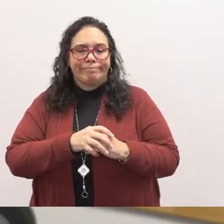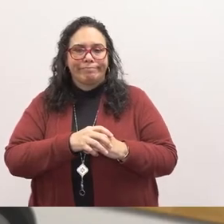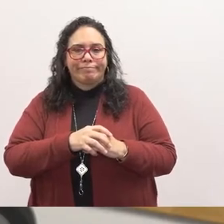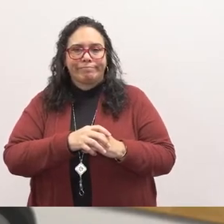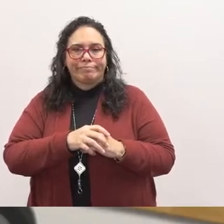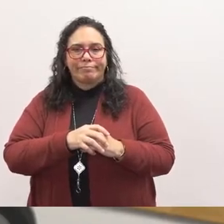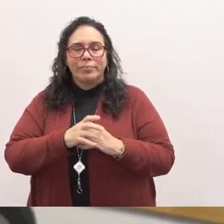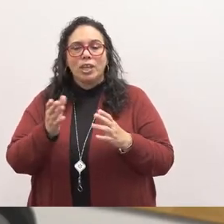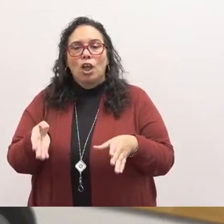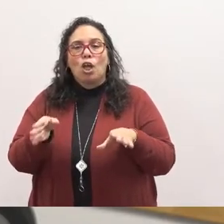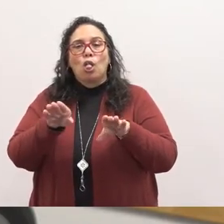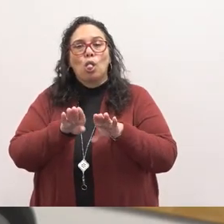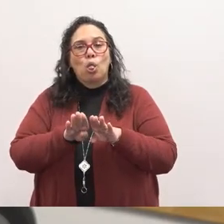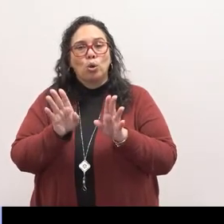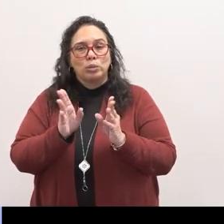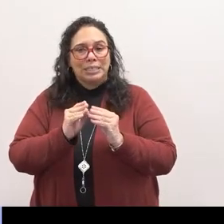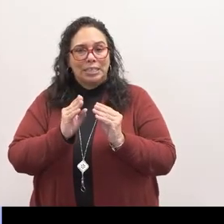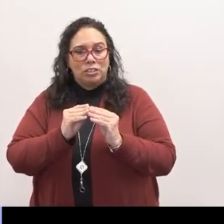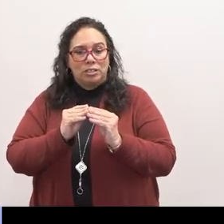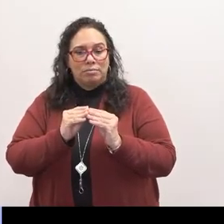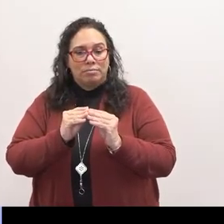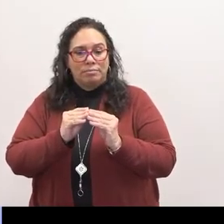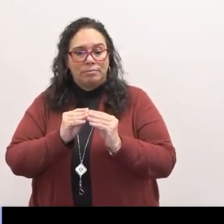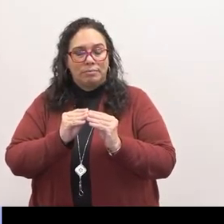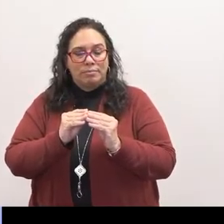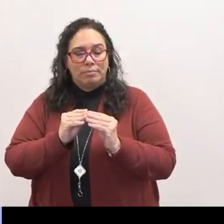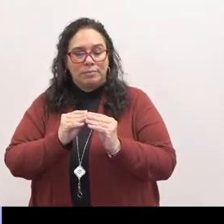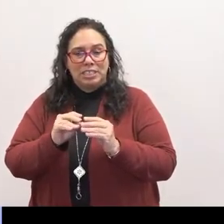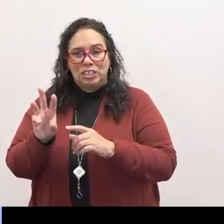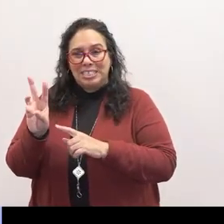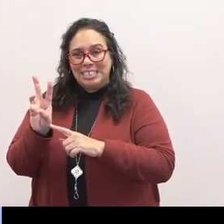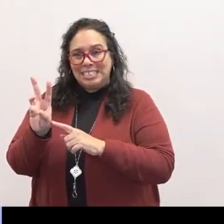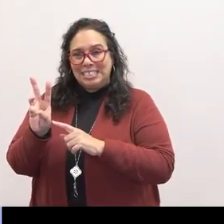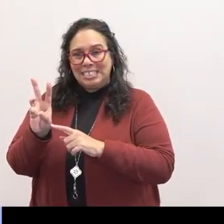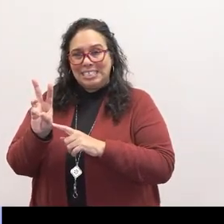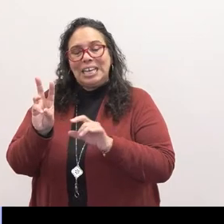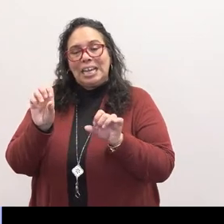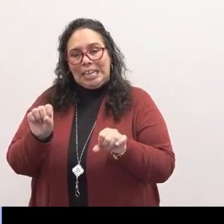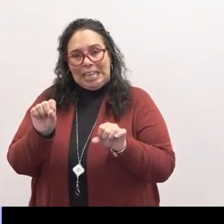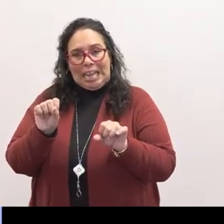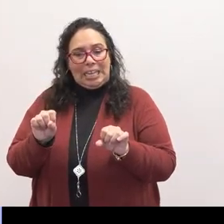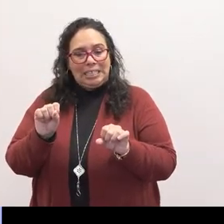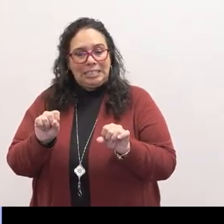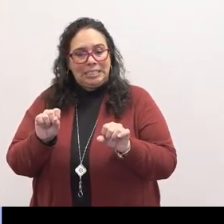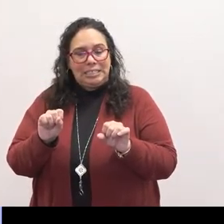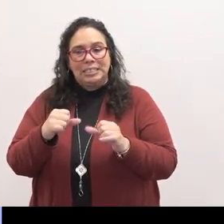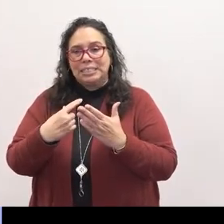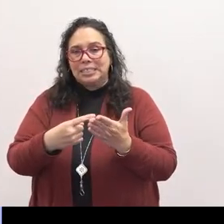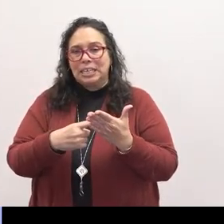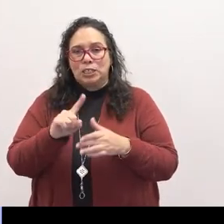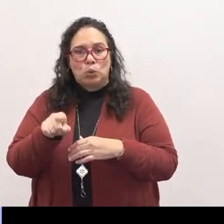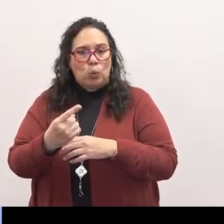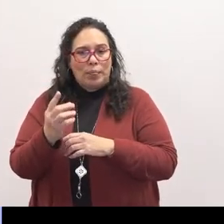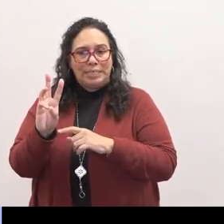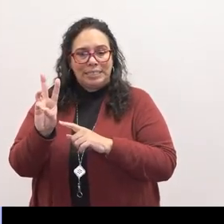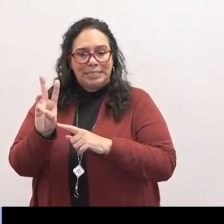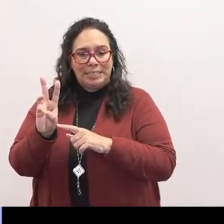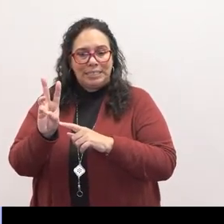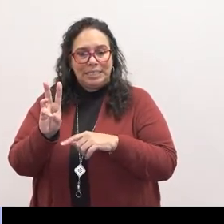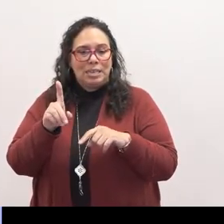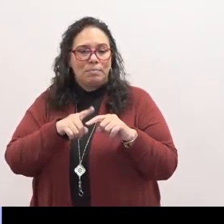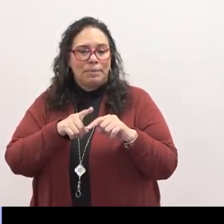Closed session, just real quickly. There are six permissible items we can talk about, only six. One is pending